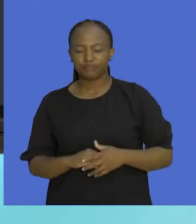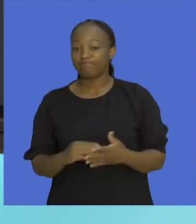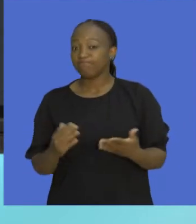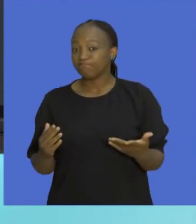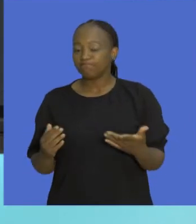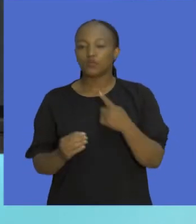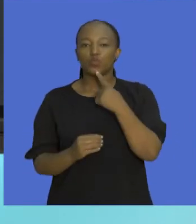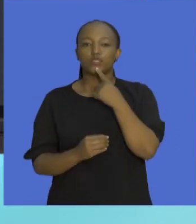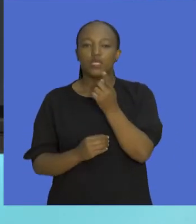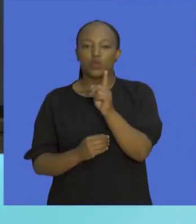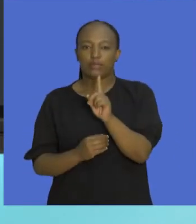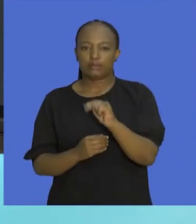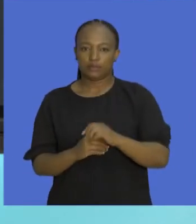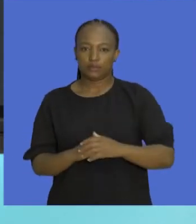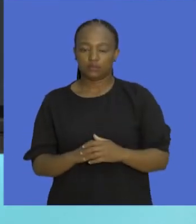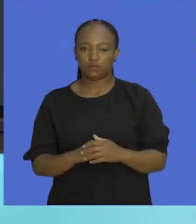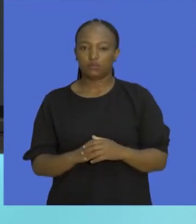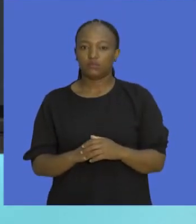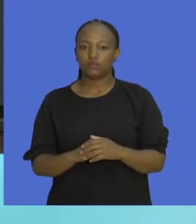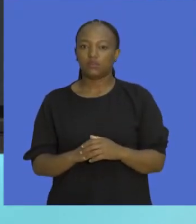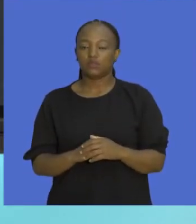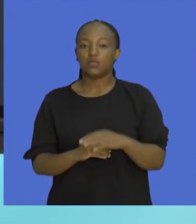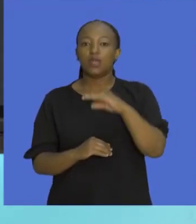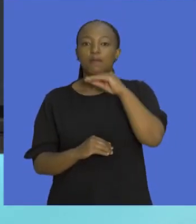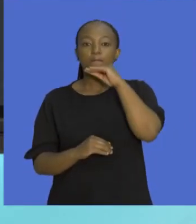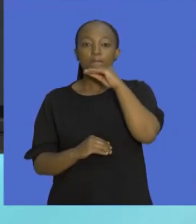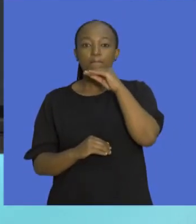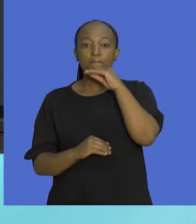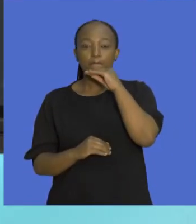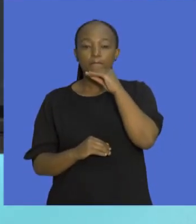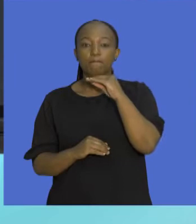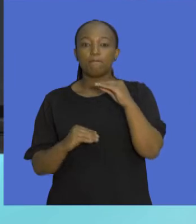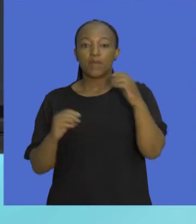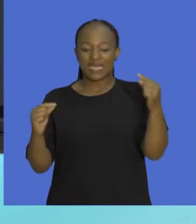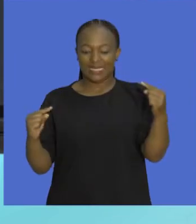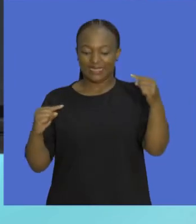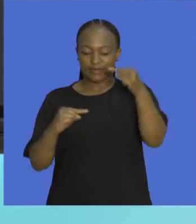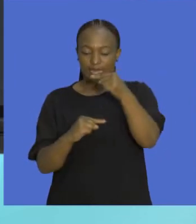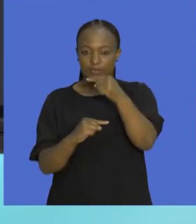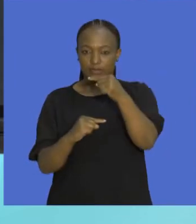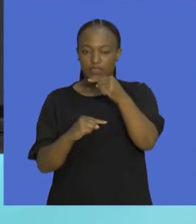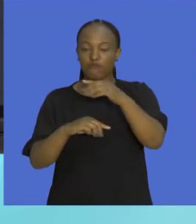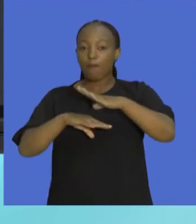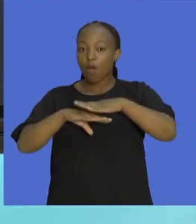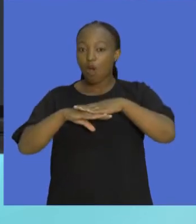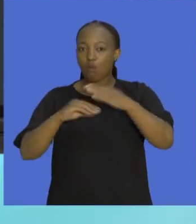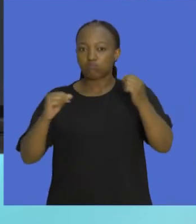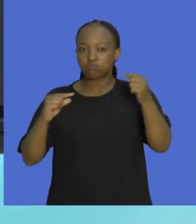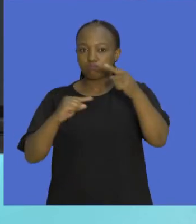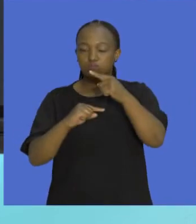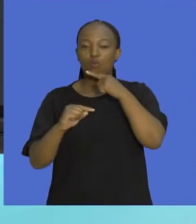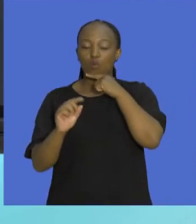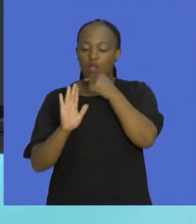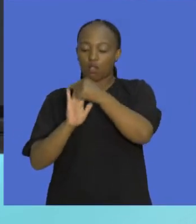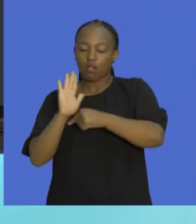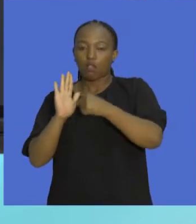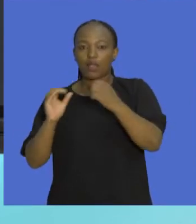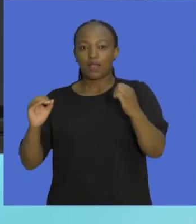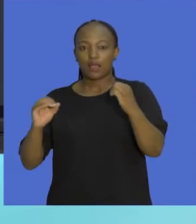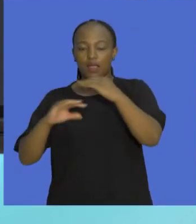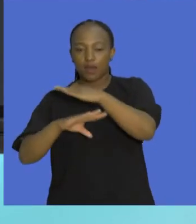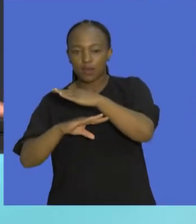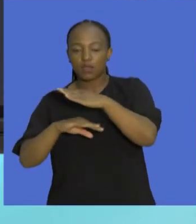that we've got more than one path for charge to actually flow. So current has got more